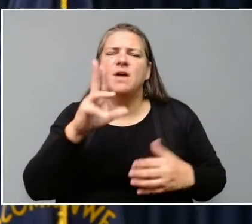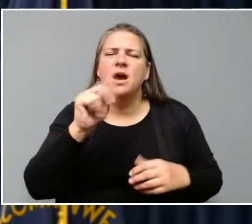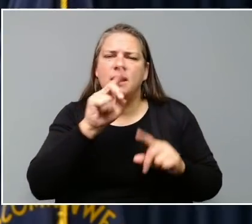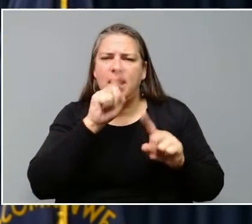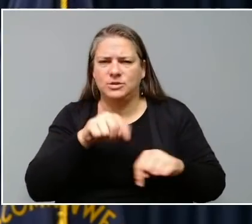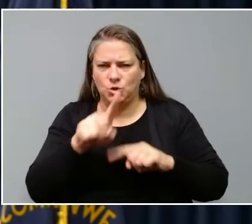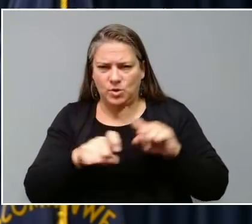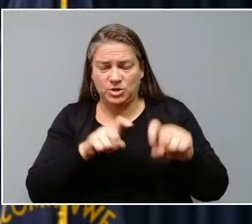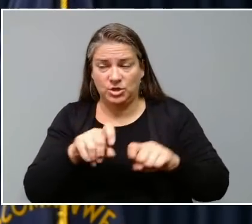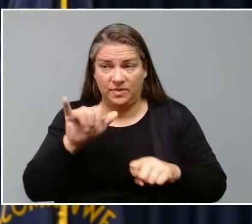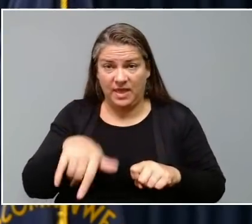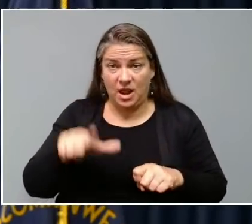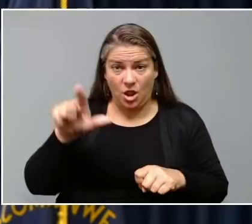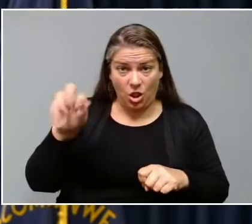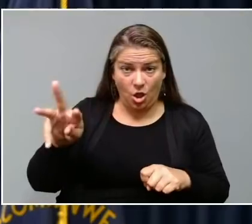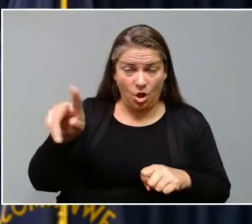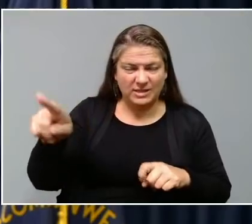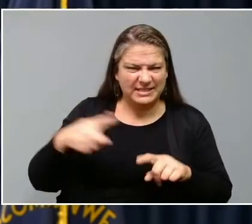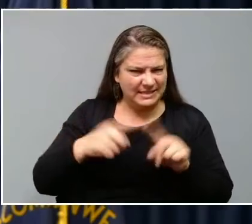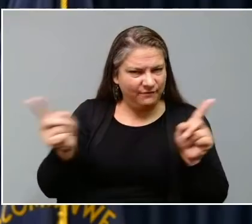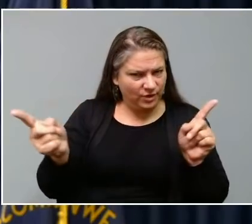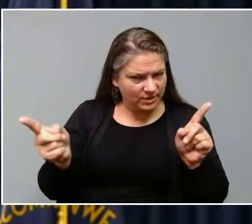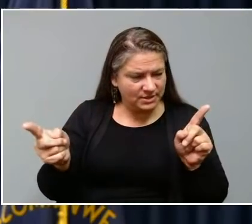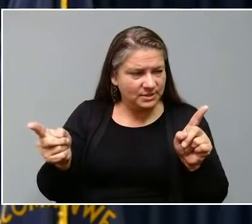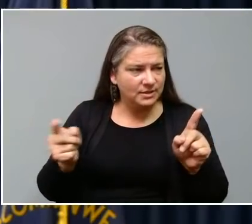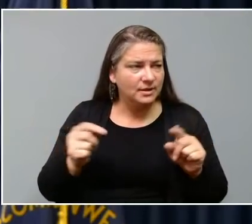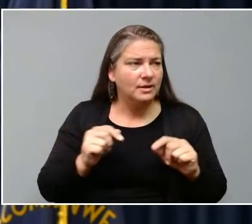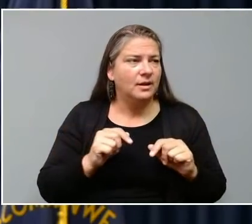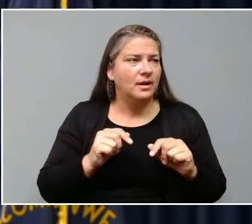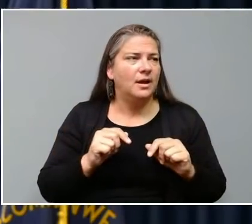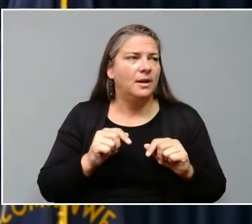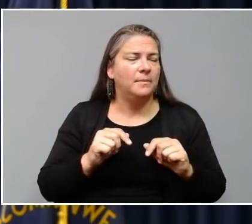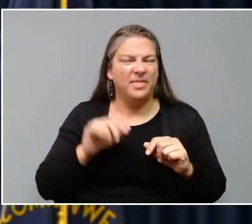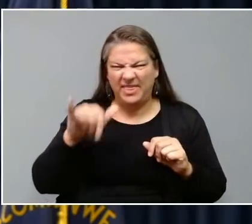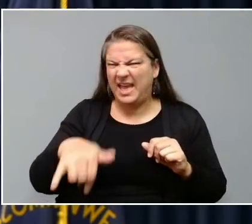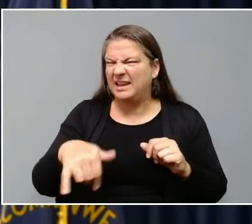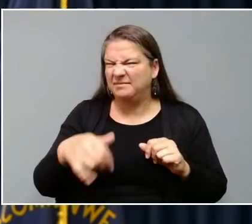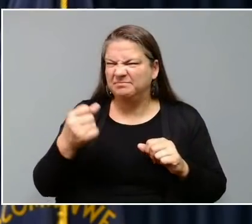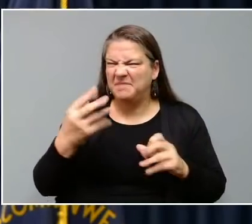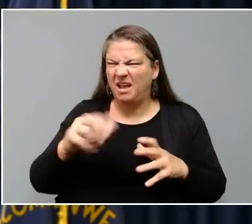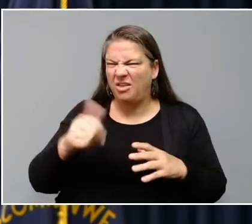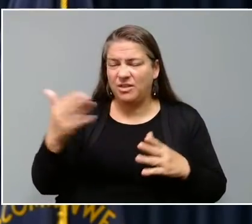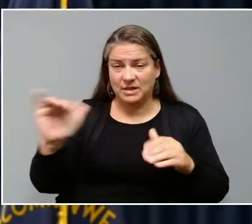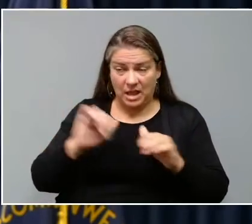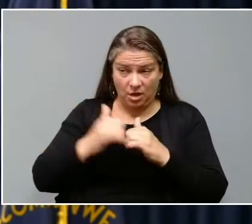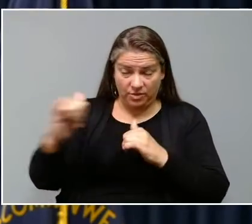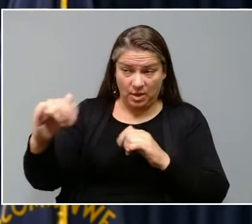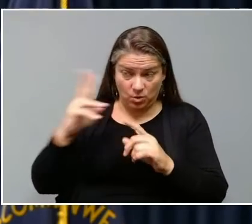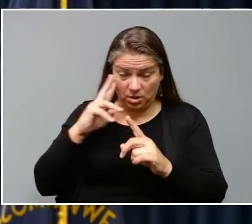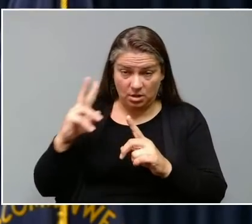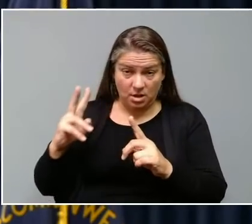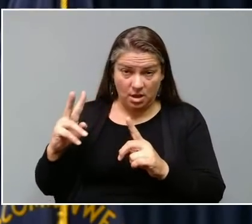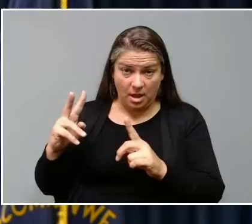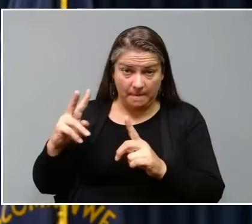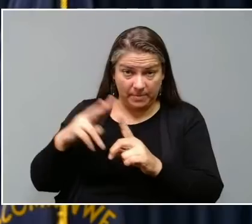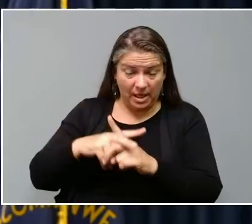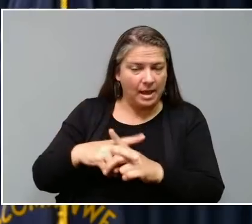is procedurally very different than a lot of others. And so how it will apply, we will